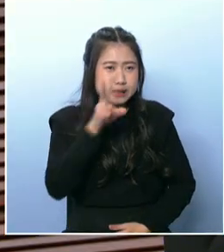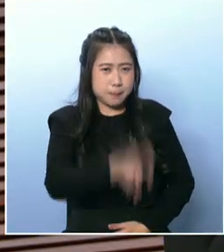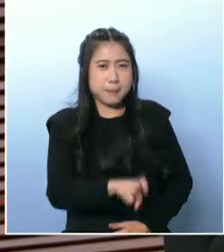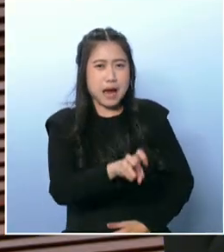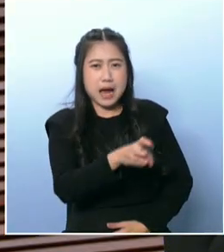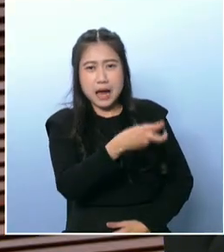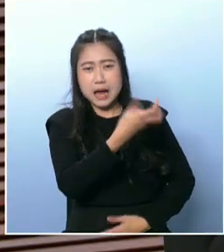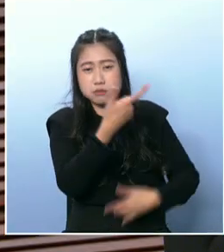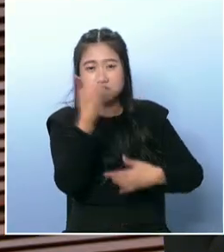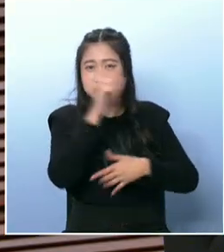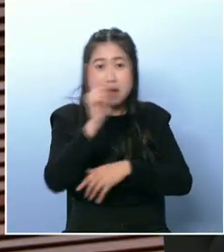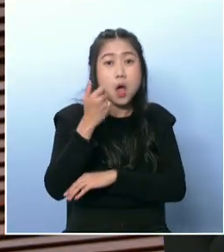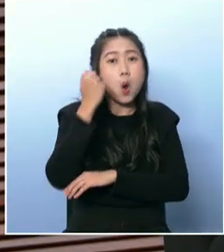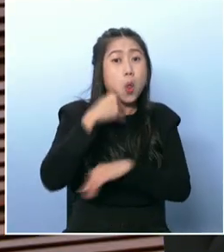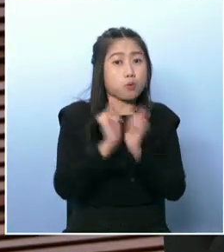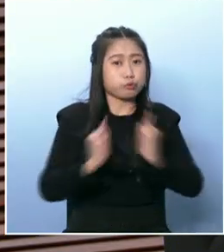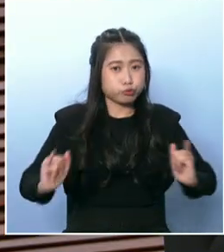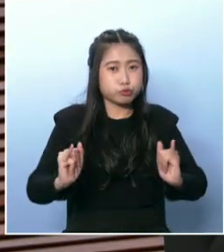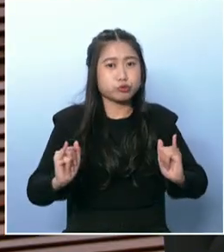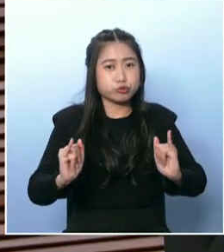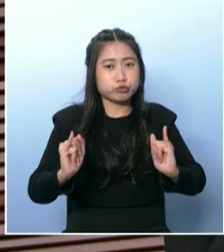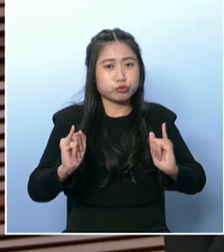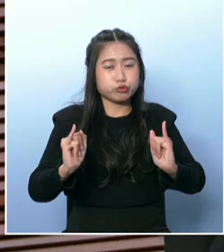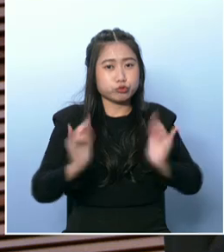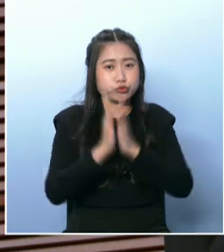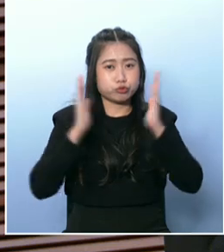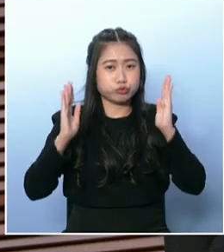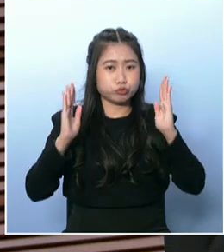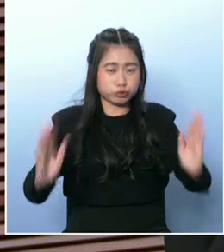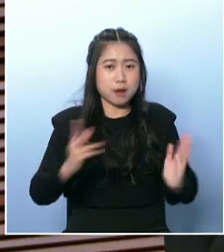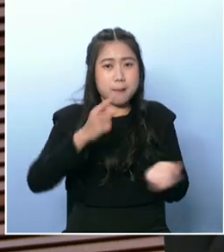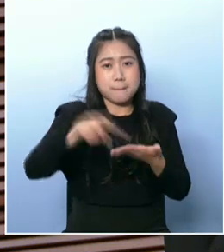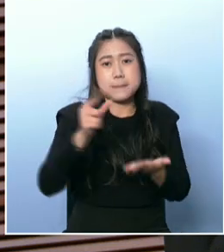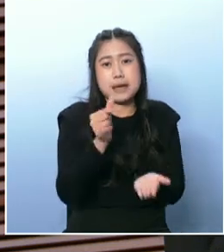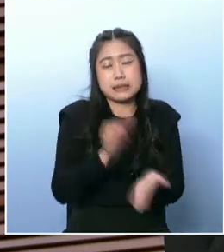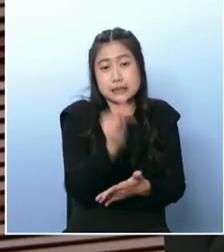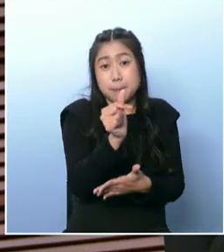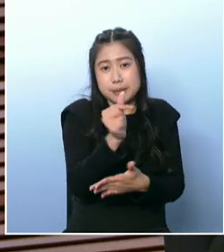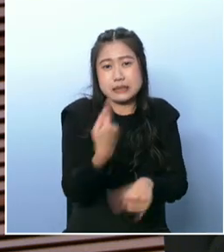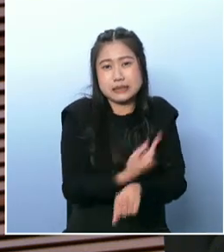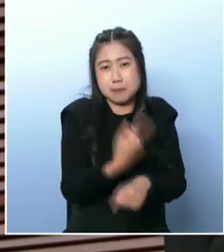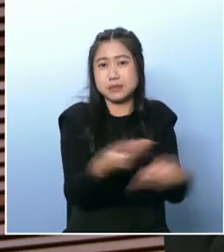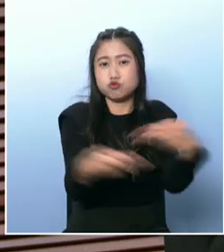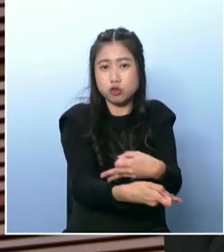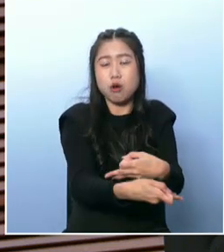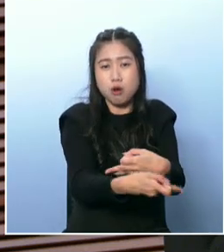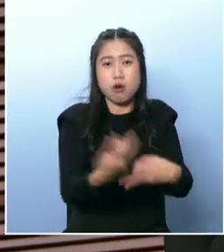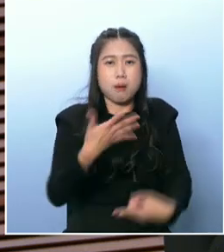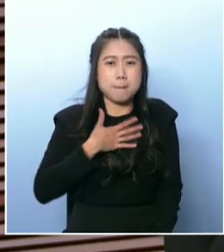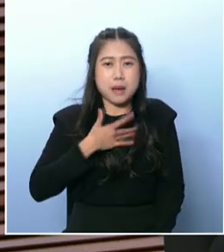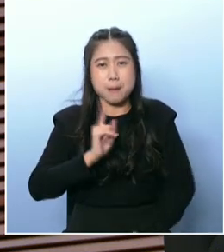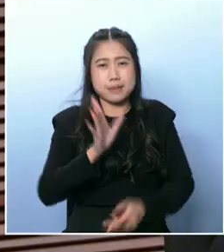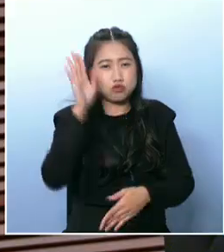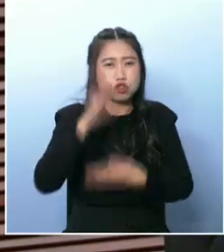of such premises. In the past, for the RCHEs, we may only be able to get a piece of land